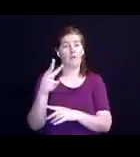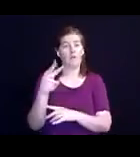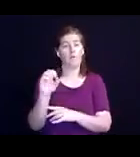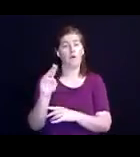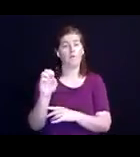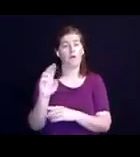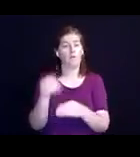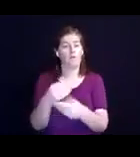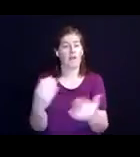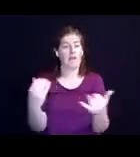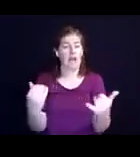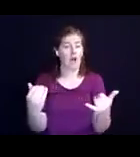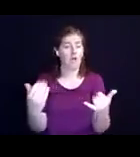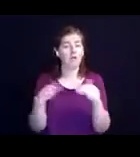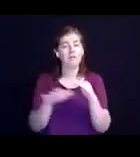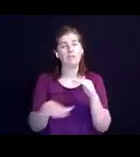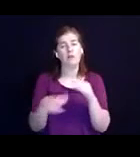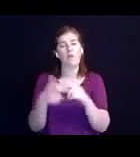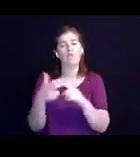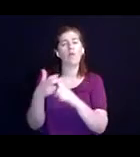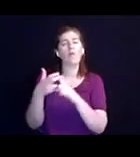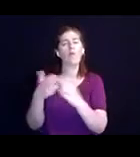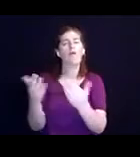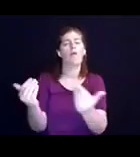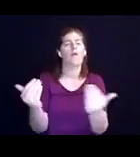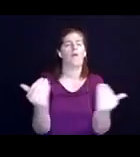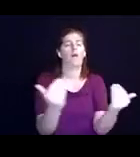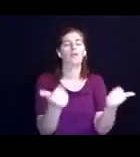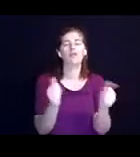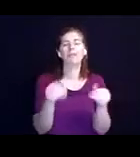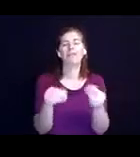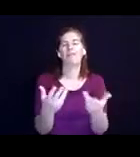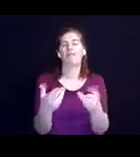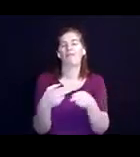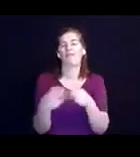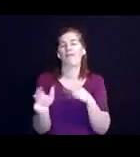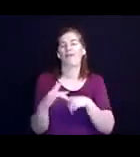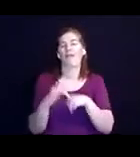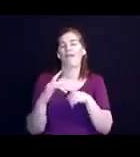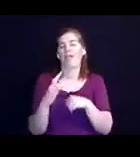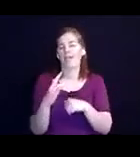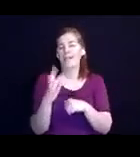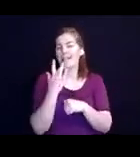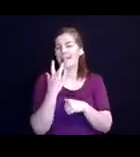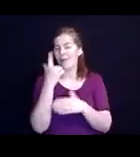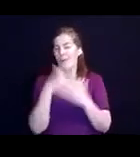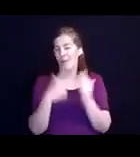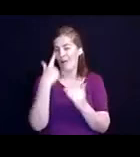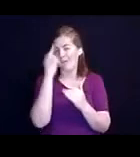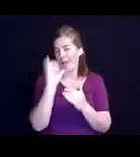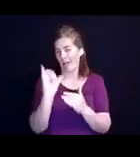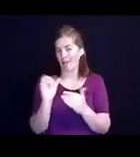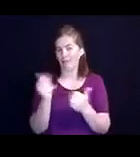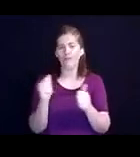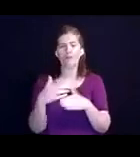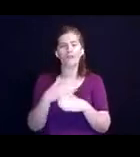now are essentially recruitment and basically trying to give you a bit of a teaser as to what this will be like. We're trying to share